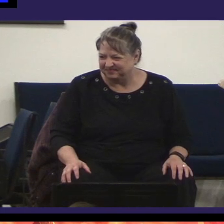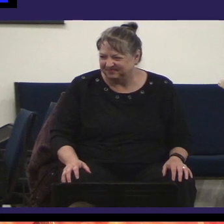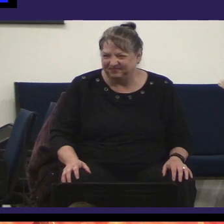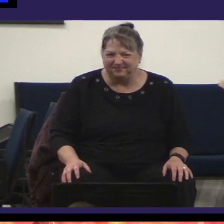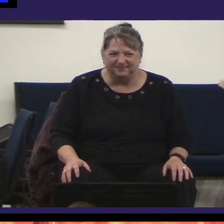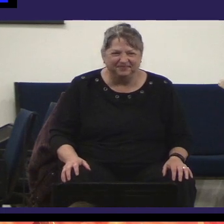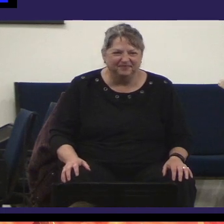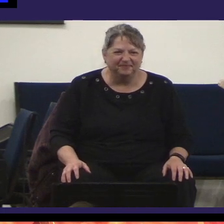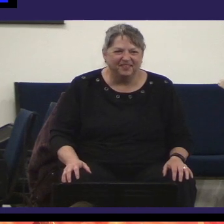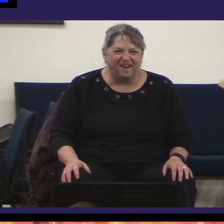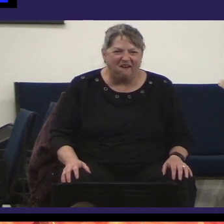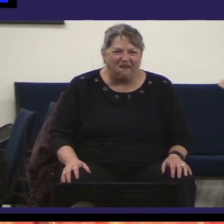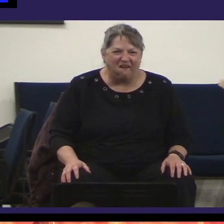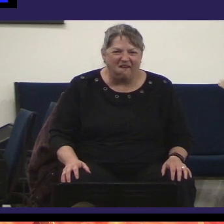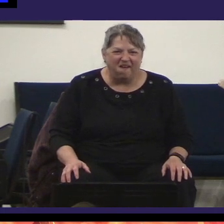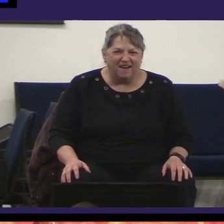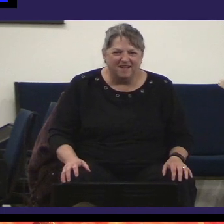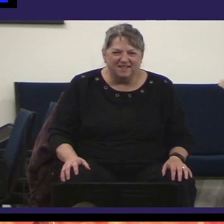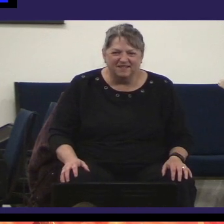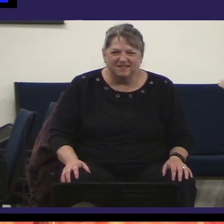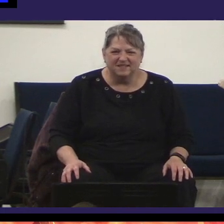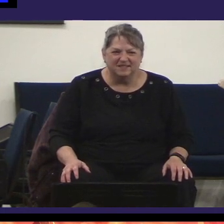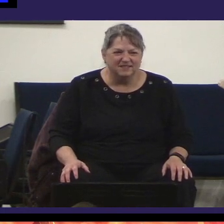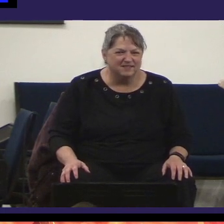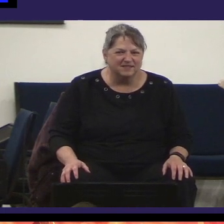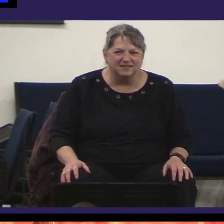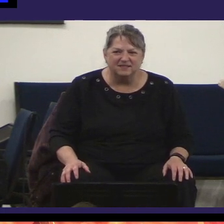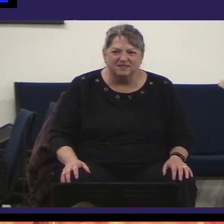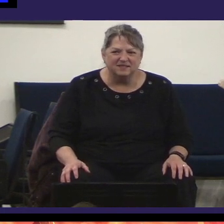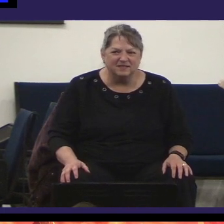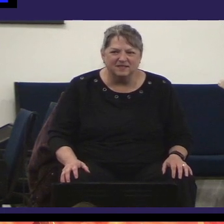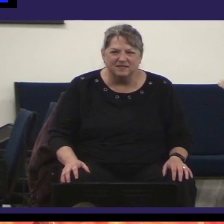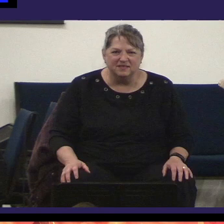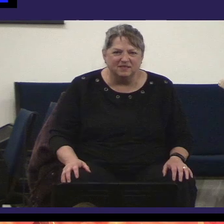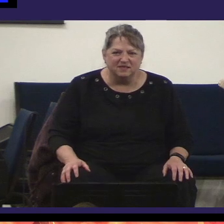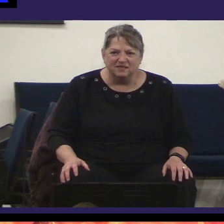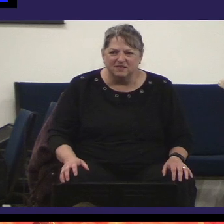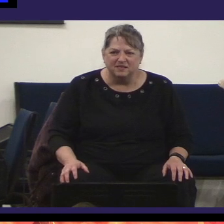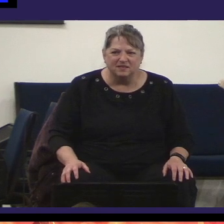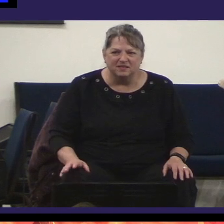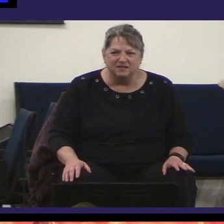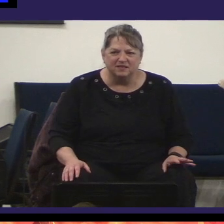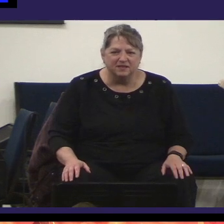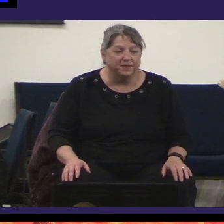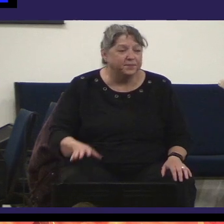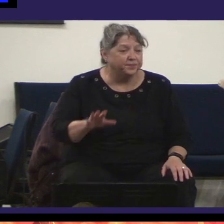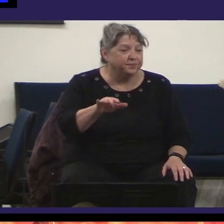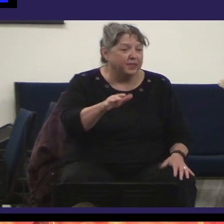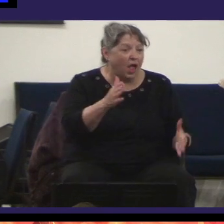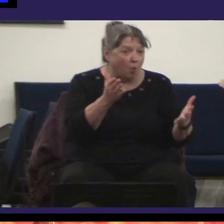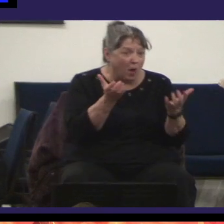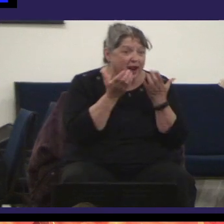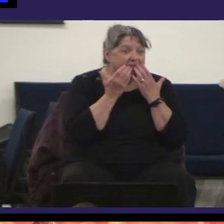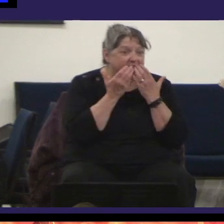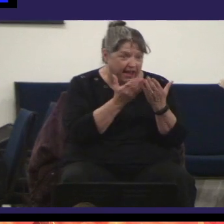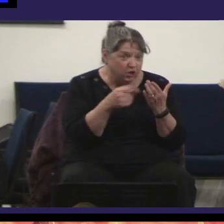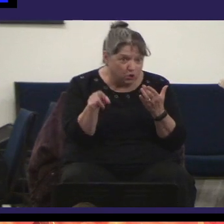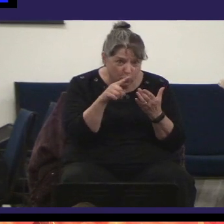(Clears throat) I do want to thank you, church, for